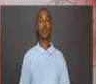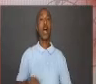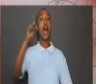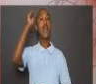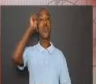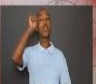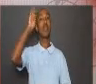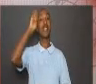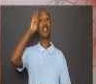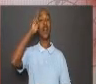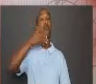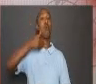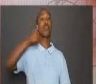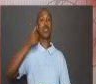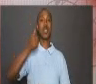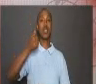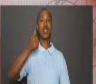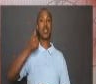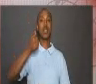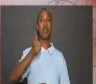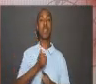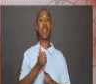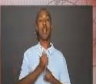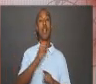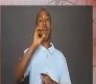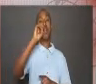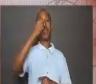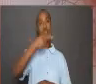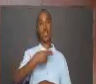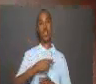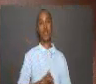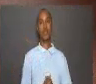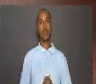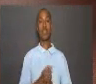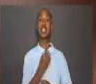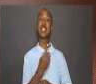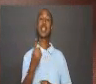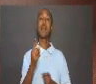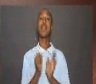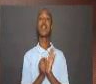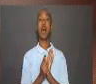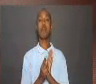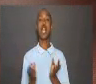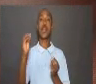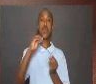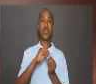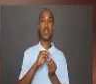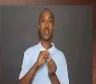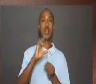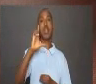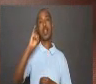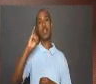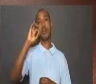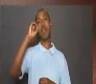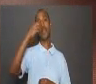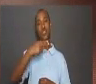Arrhenius bases are mostly metal hydroxides. Some examples include